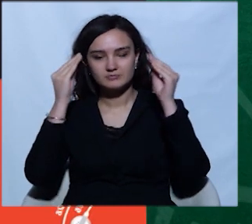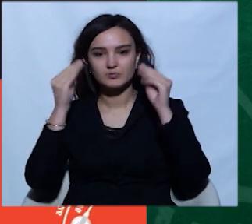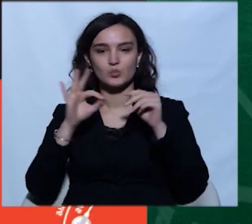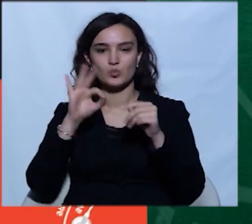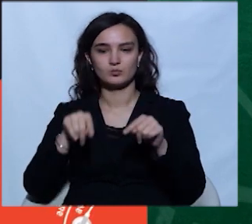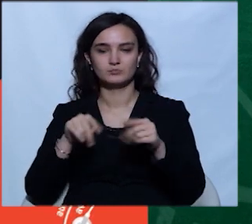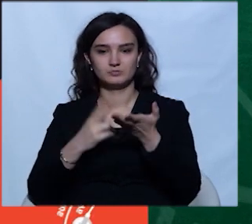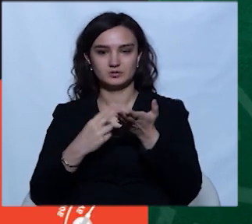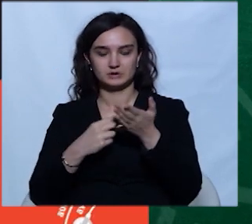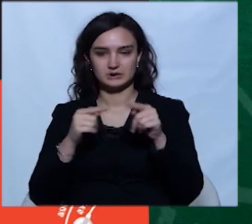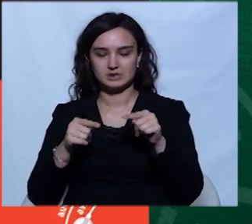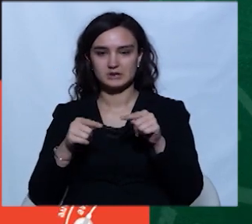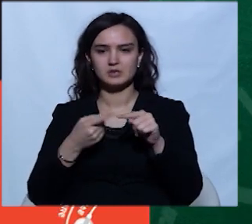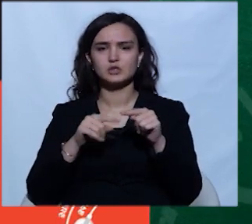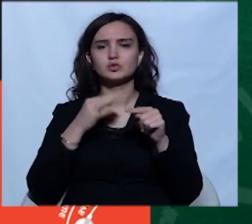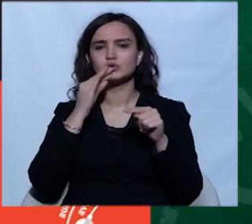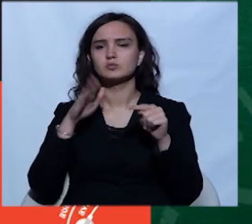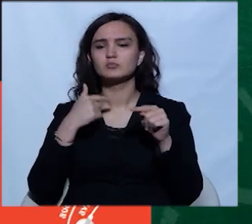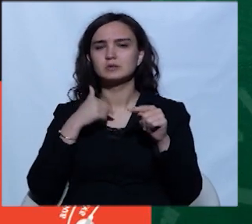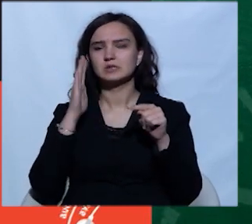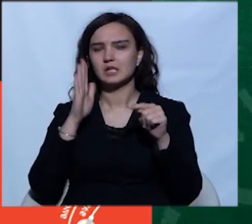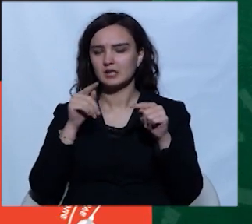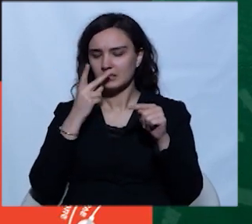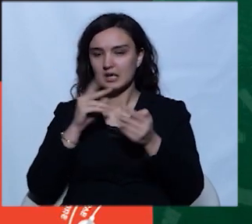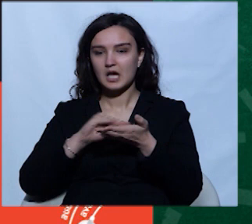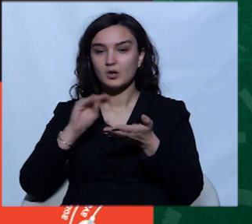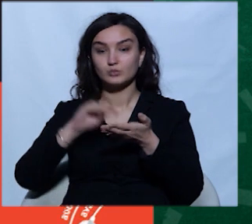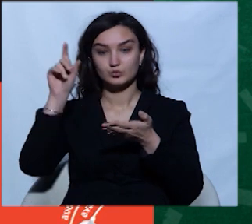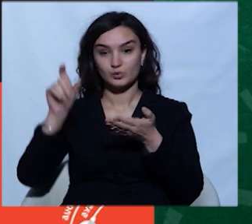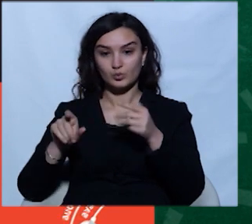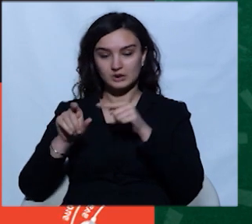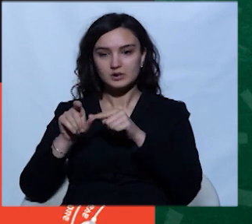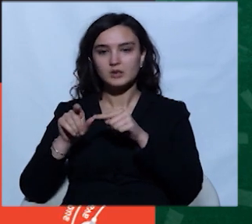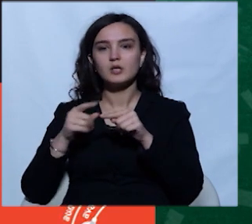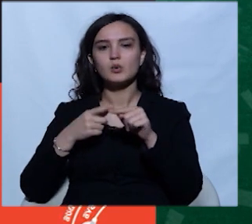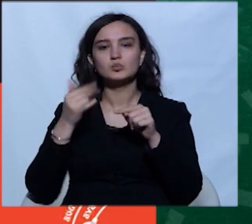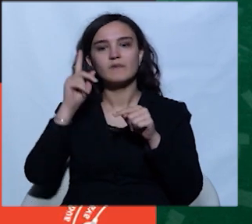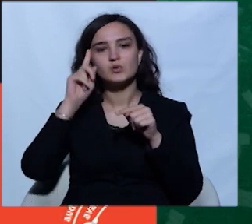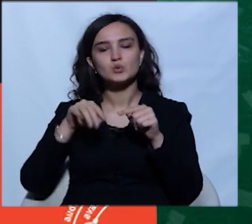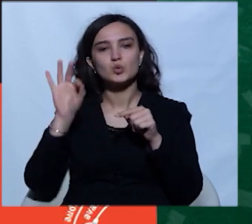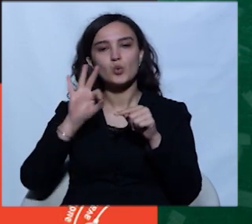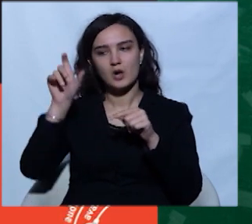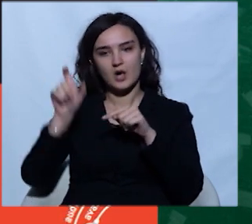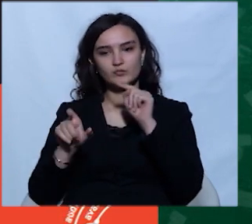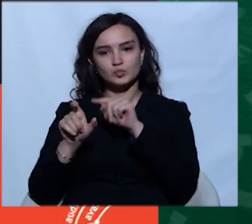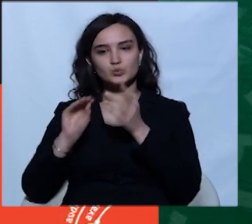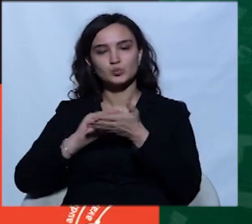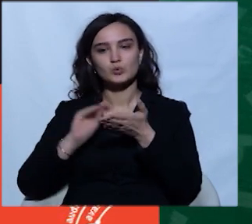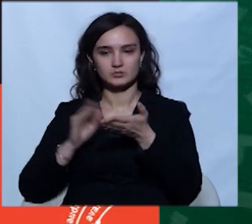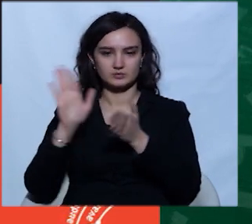book. Then we will look at the author. Usually good to know a little bit about the author before we